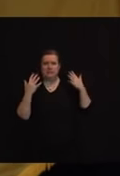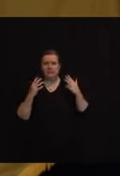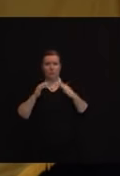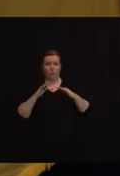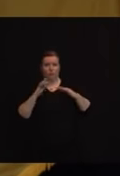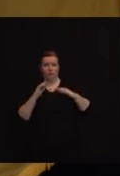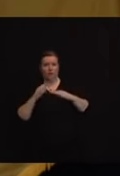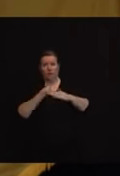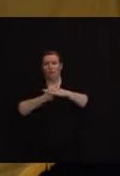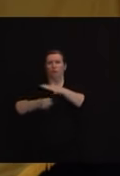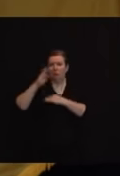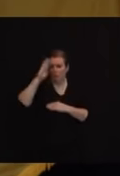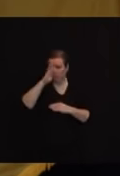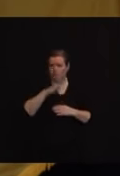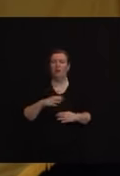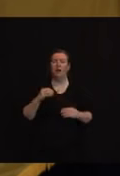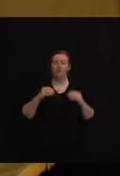seeing increases.